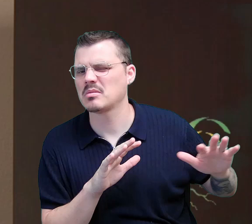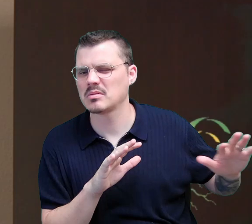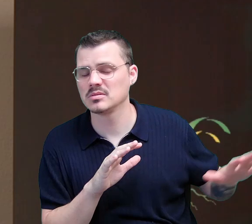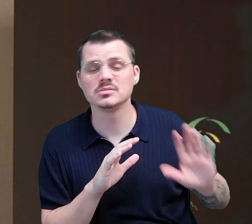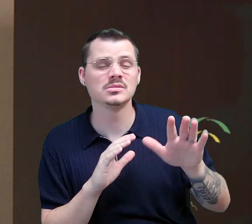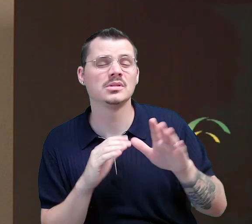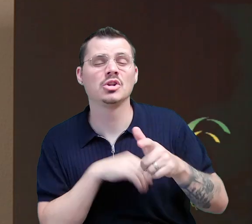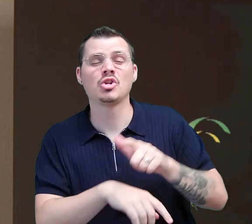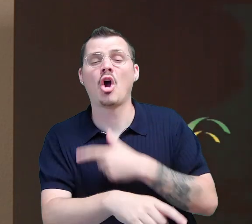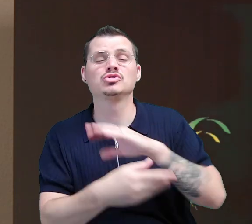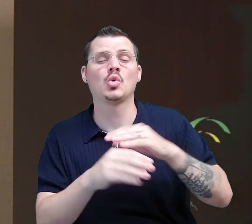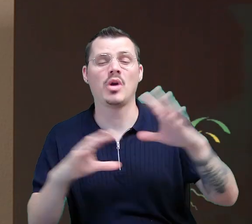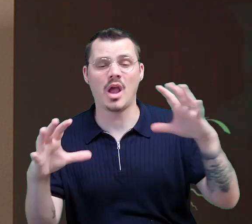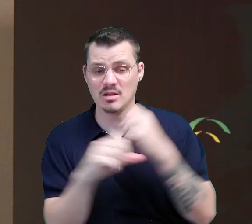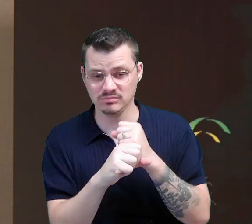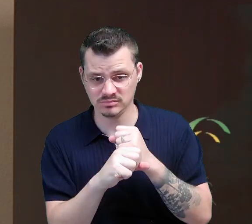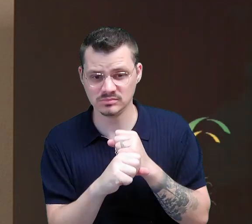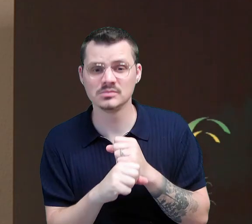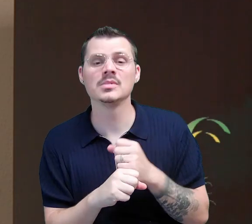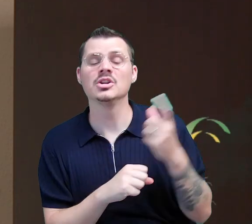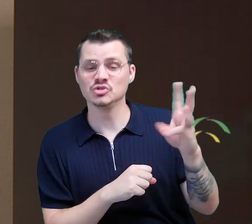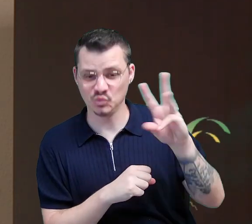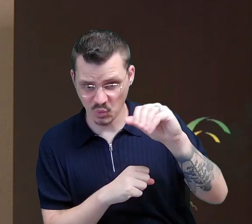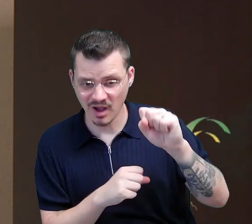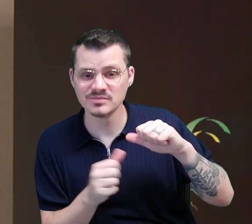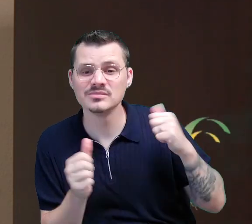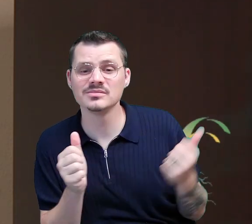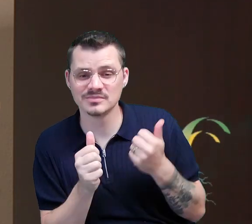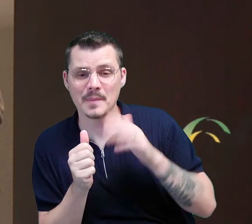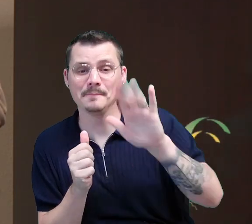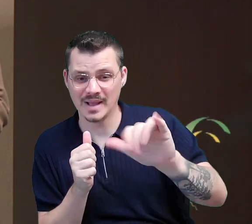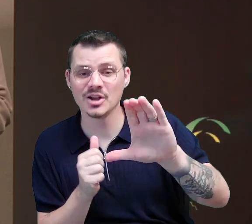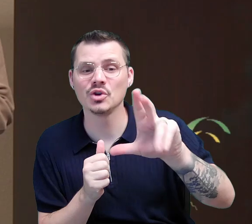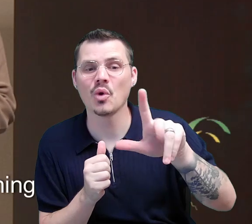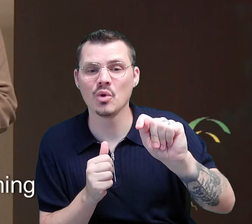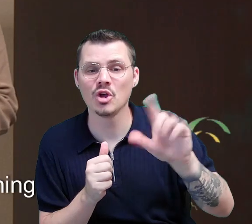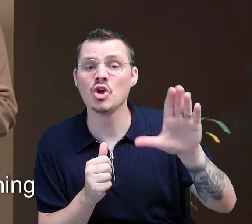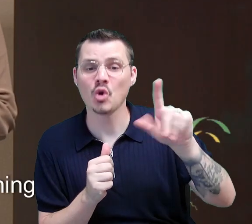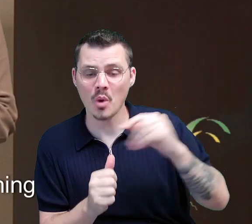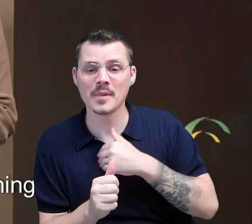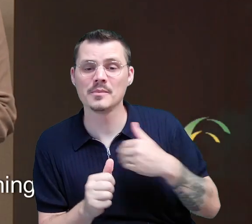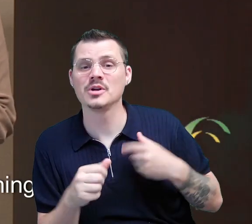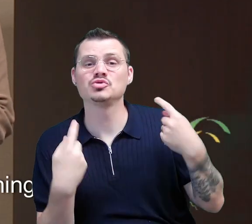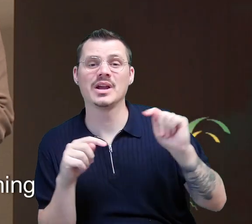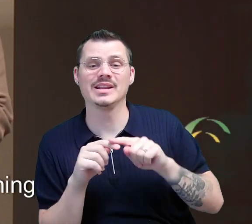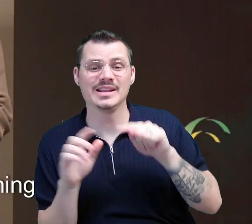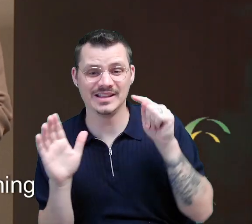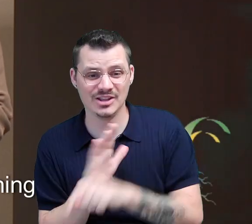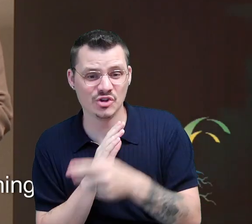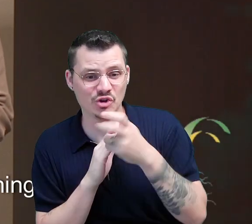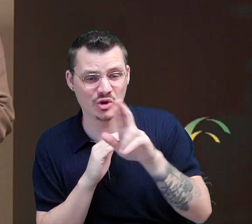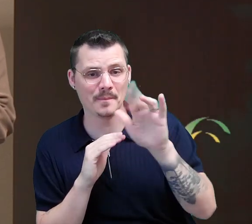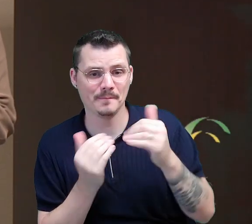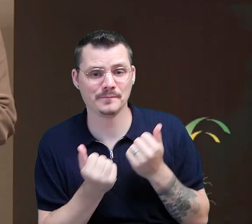blah. Long story short, she was being pursued by a cult. Cult members tried to kill her